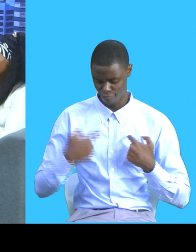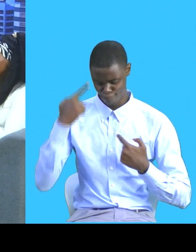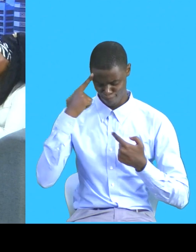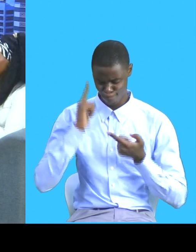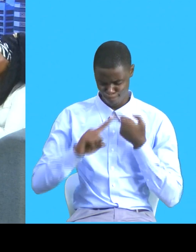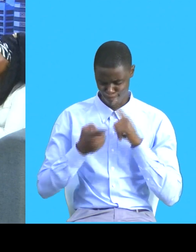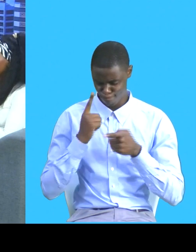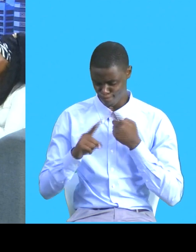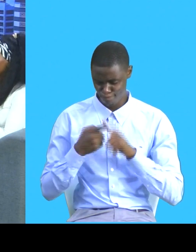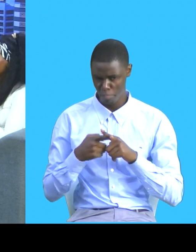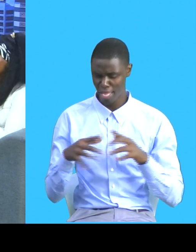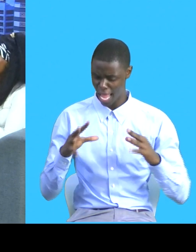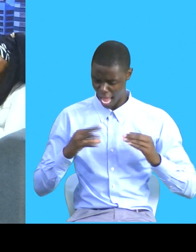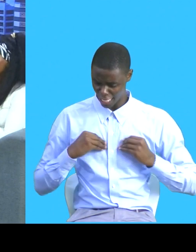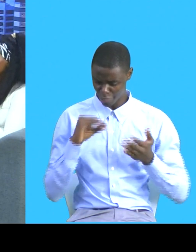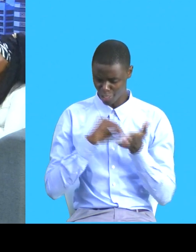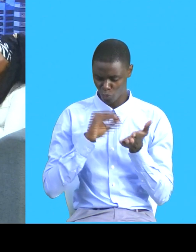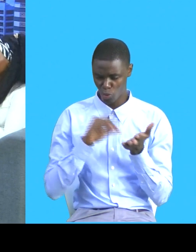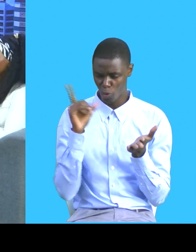the situation that you are in first.